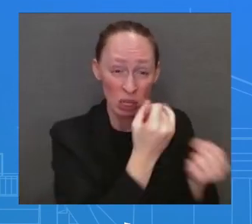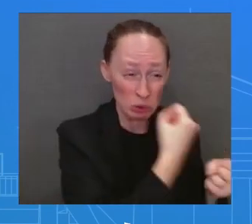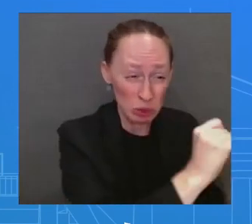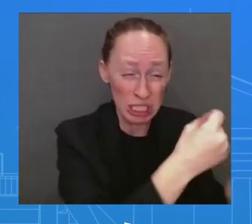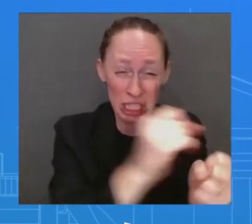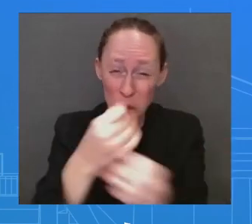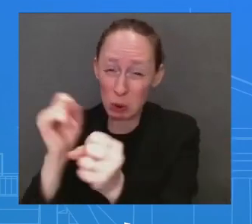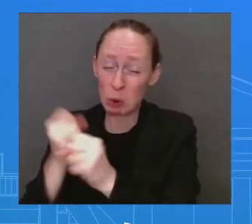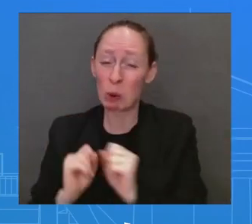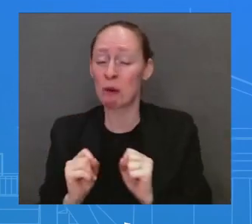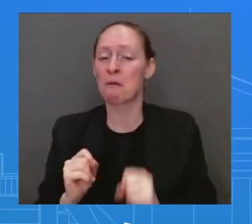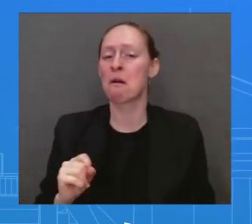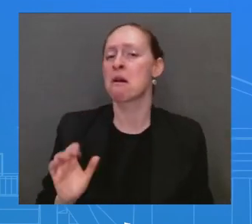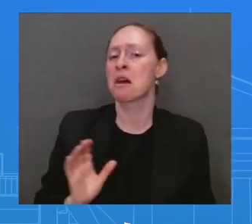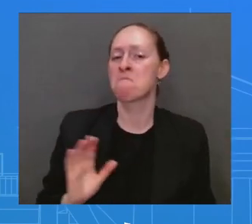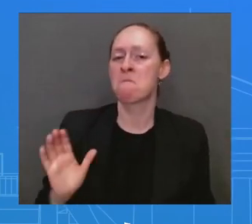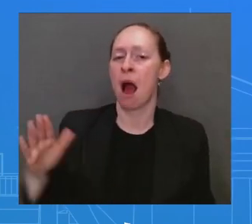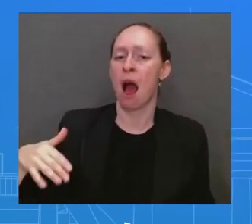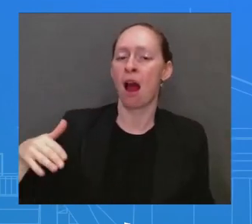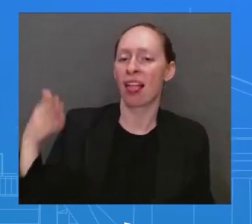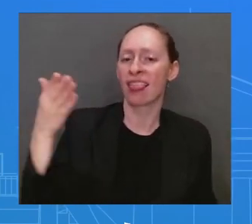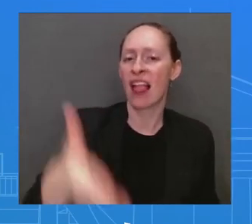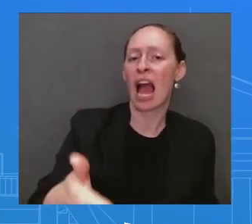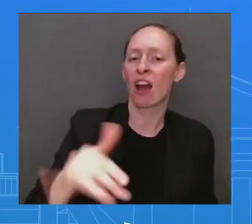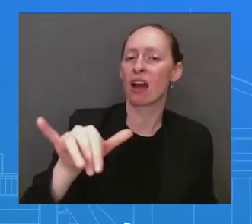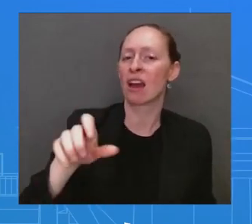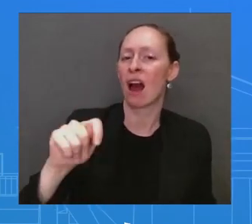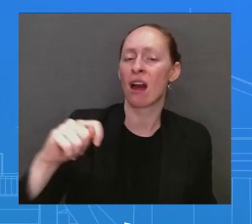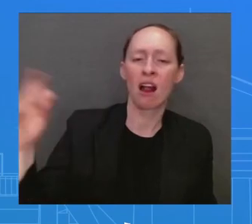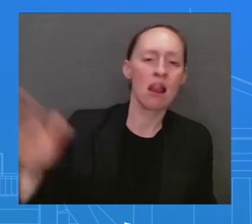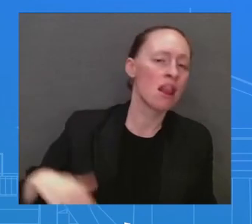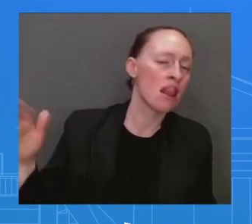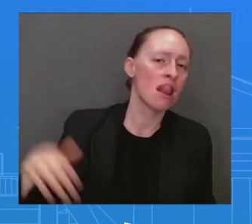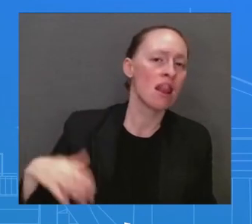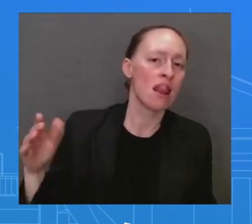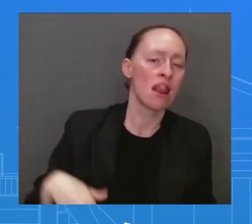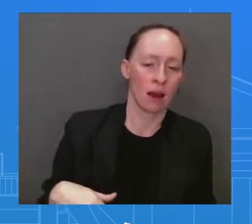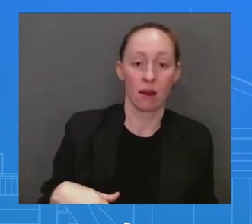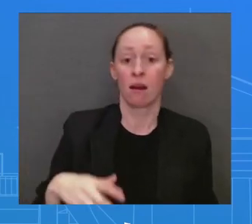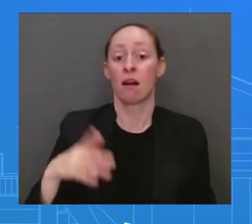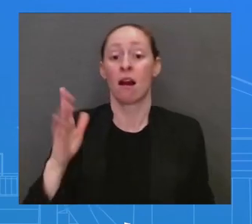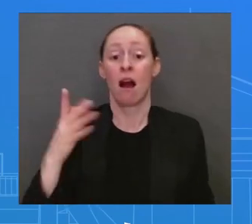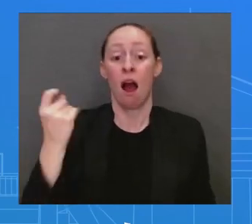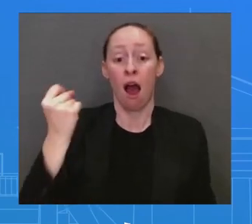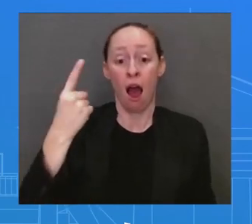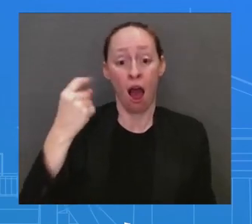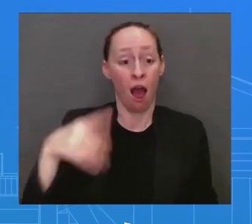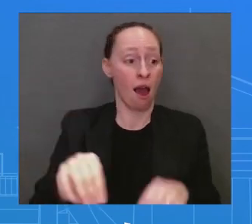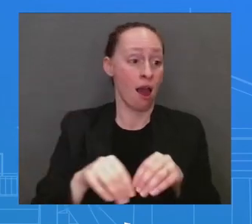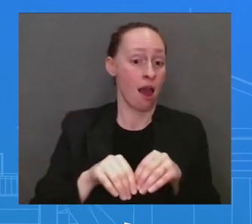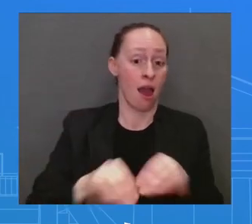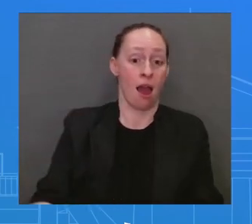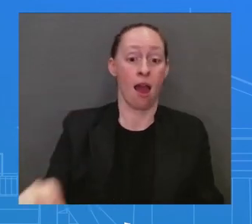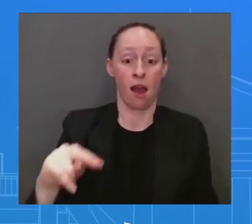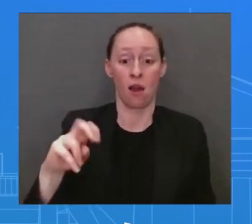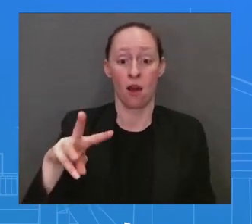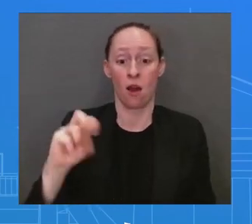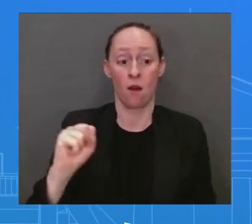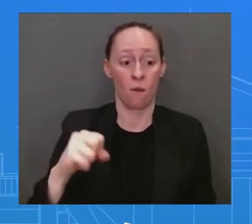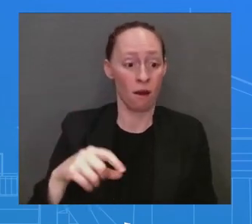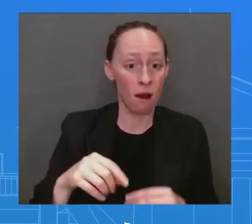But what was reported in the press is nothing more than prudent contingency planning. And as I said at the